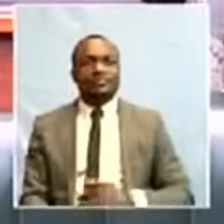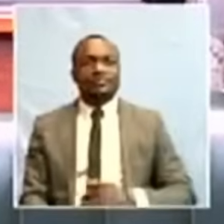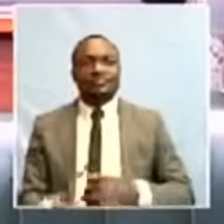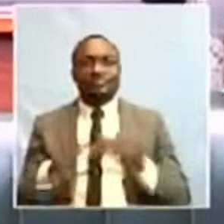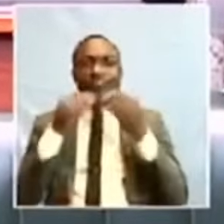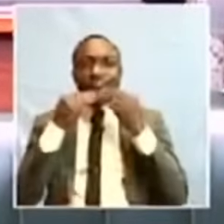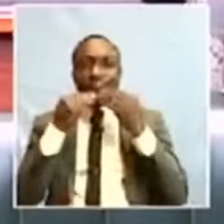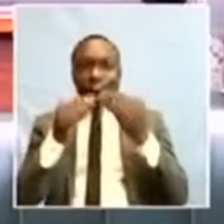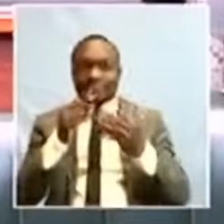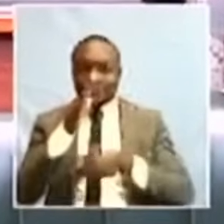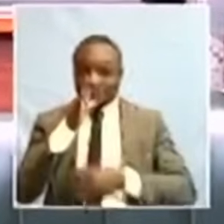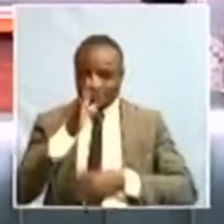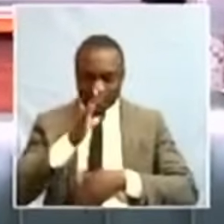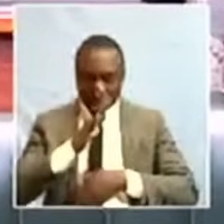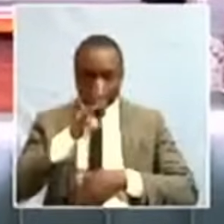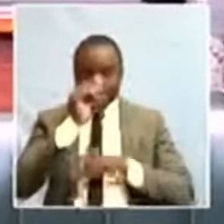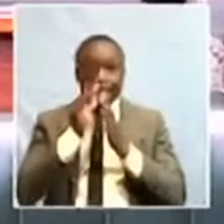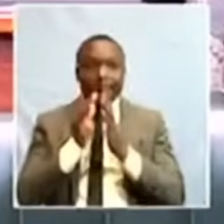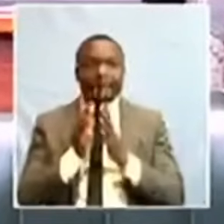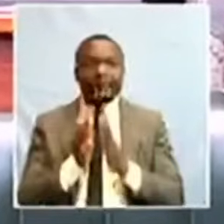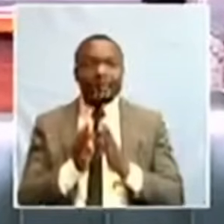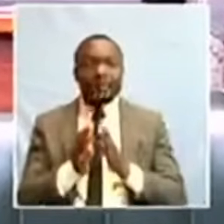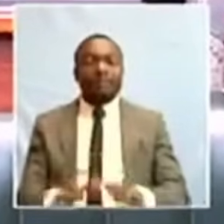Thank you, Madam Speaker.